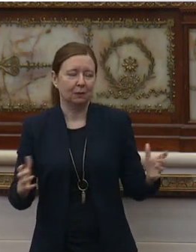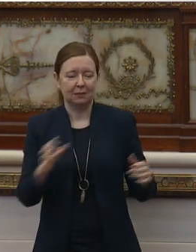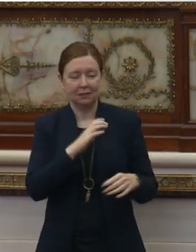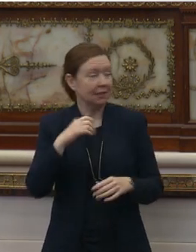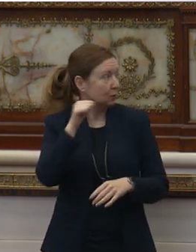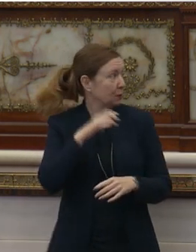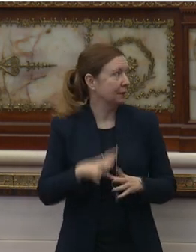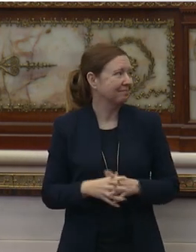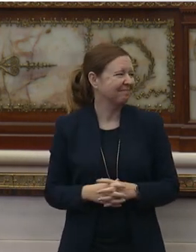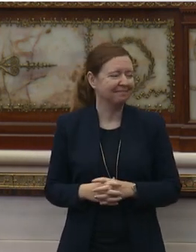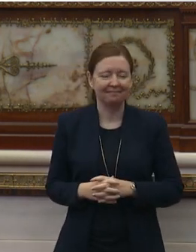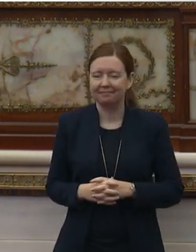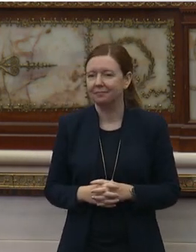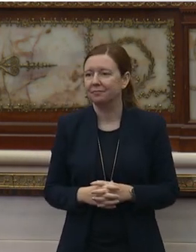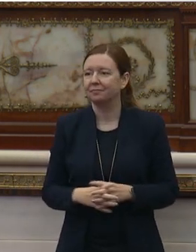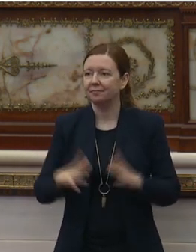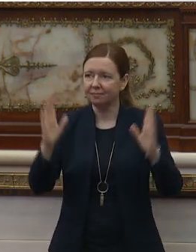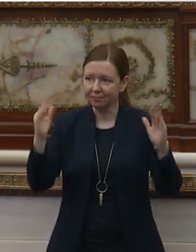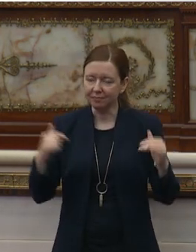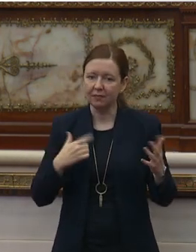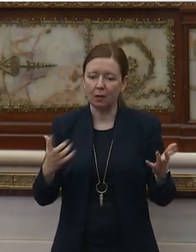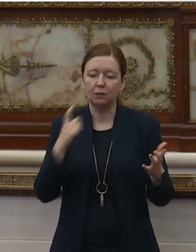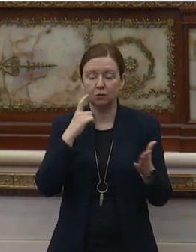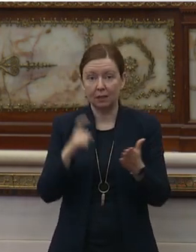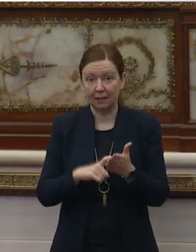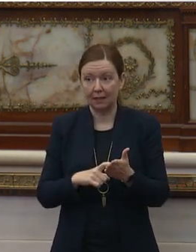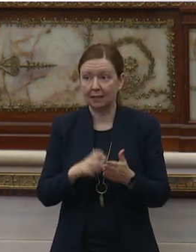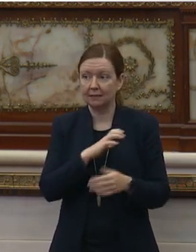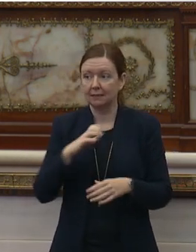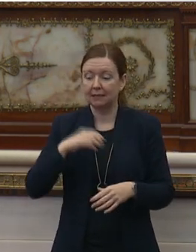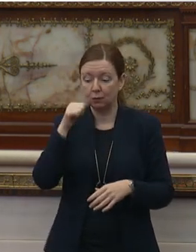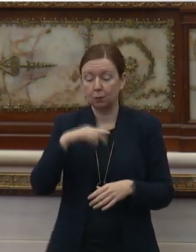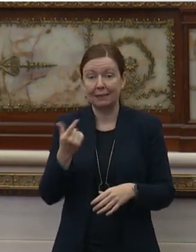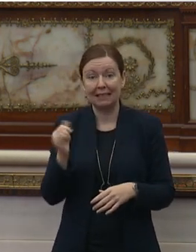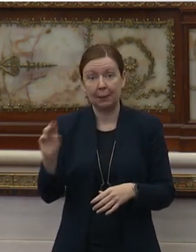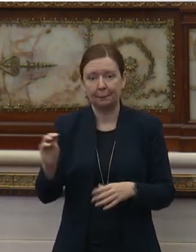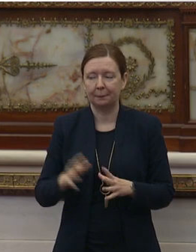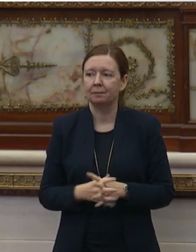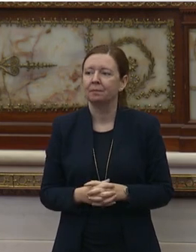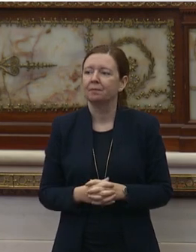Councilwoman. Next, I'd like to recognize Councilwoman Kim.